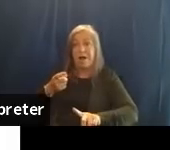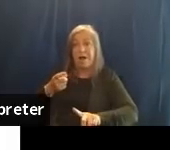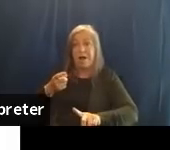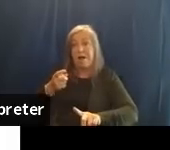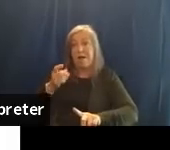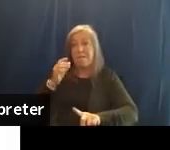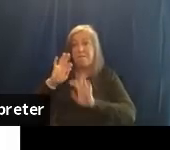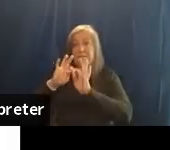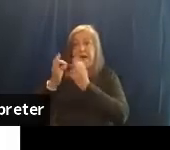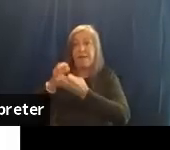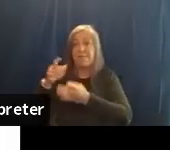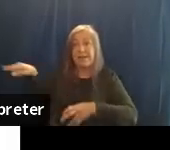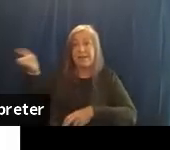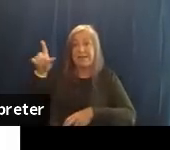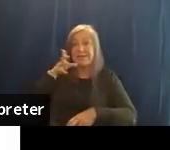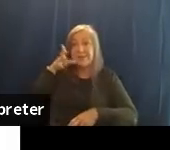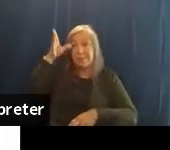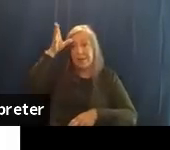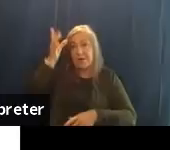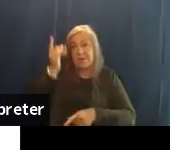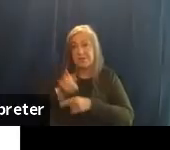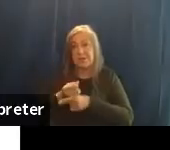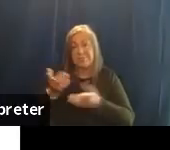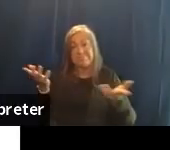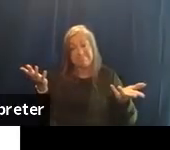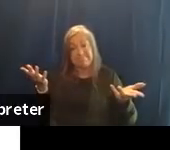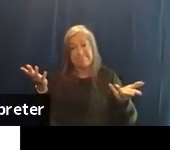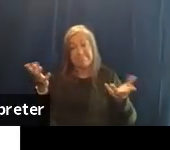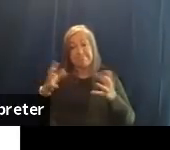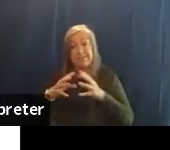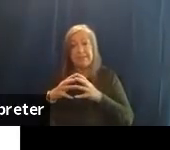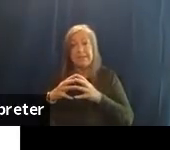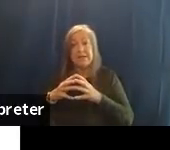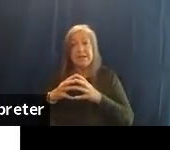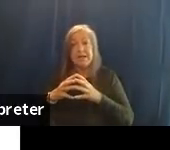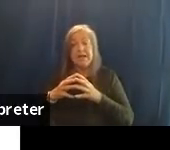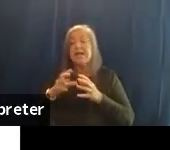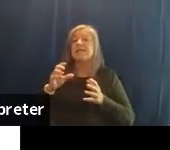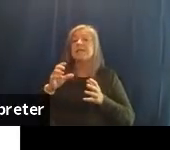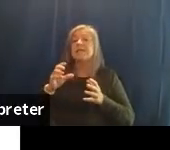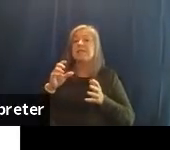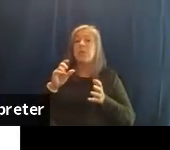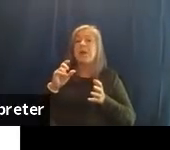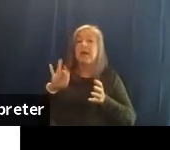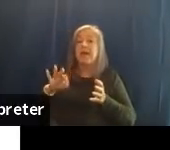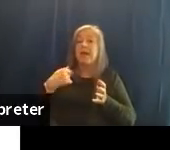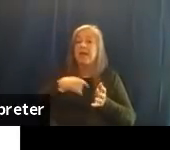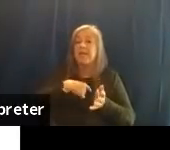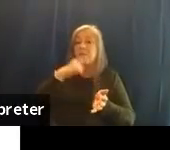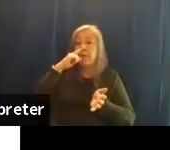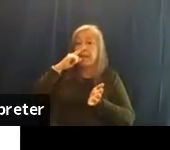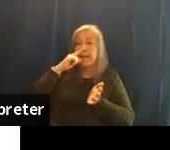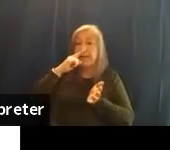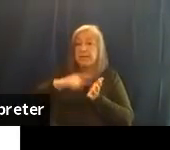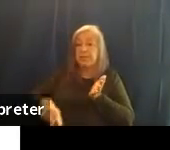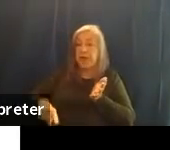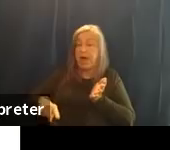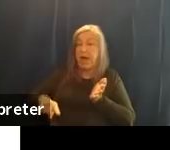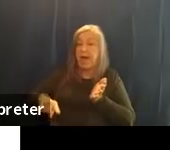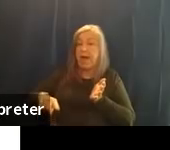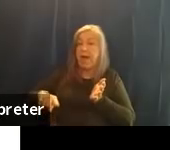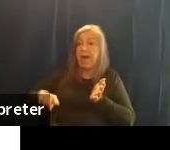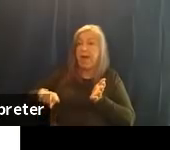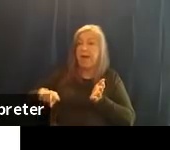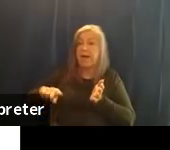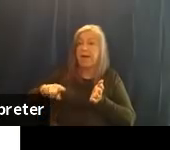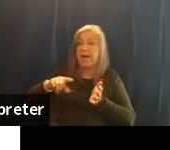And I would like to say that we will, even if we checked them at the door and they had received Tylenol at home to get rid of that fever that